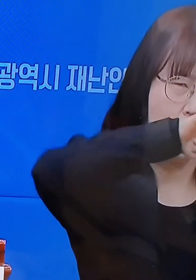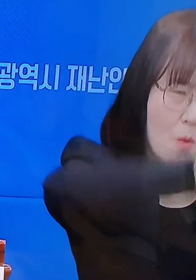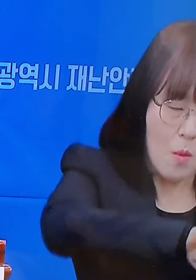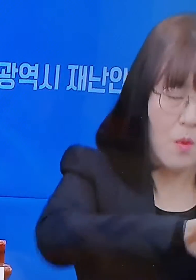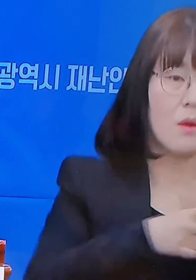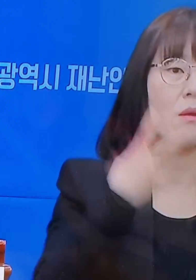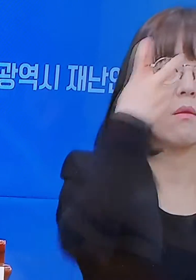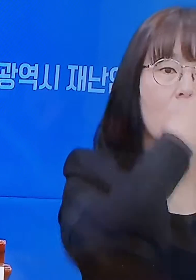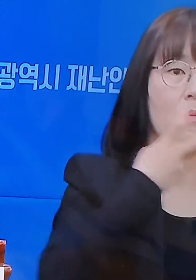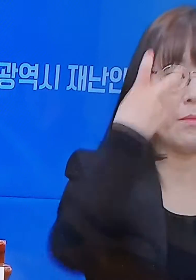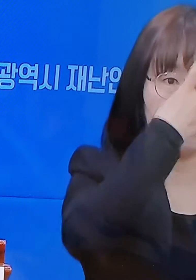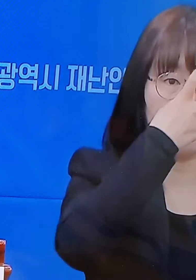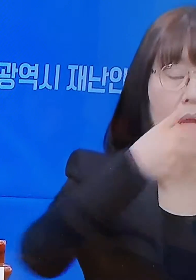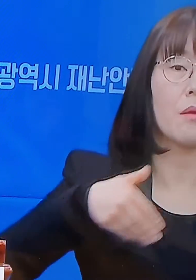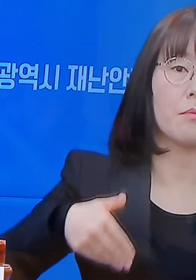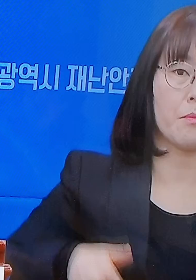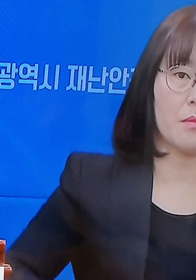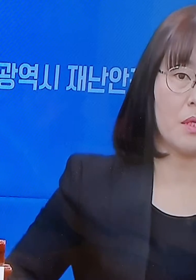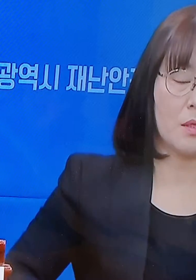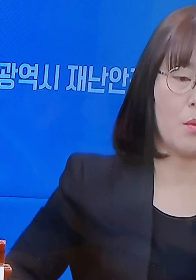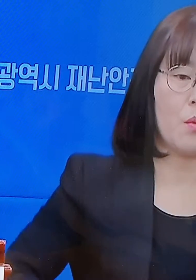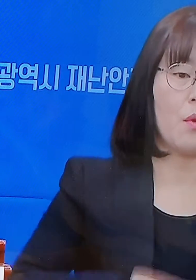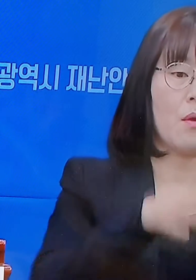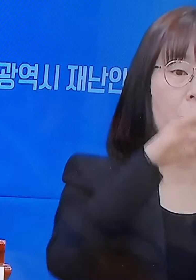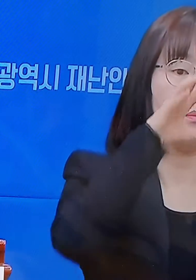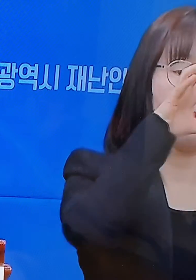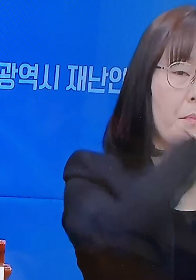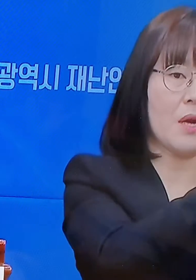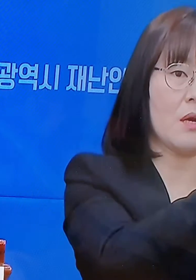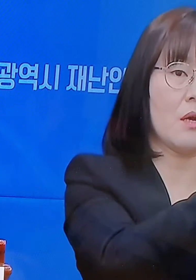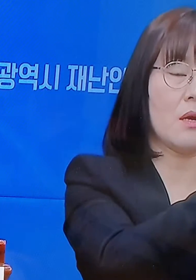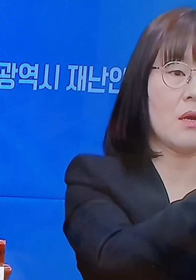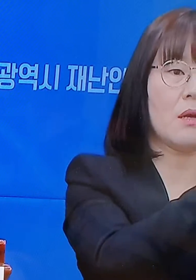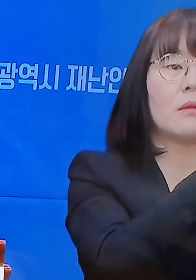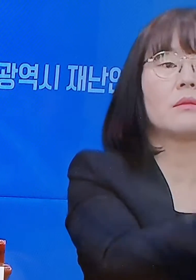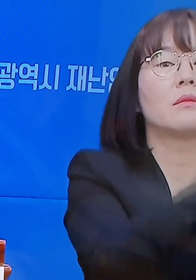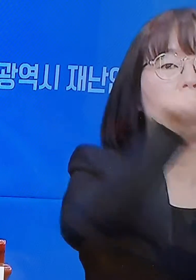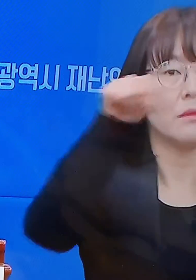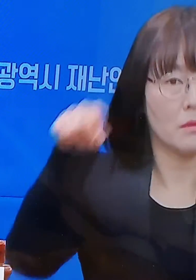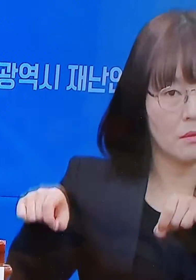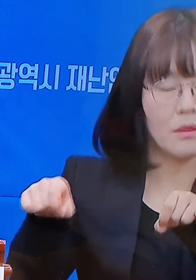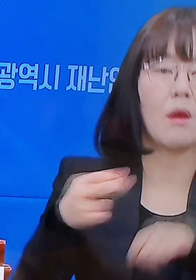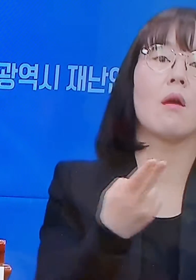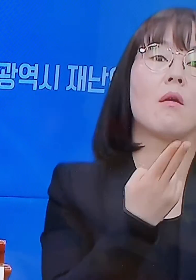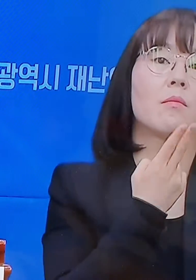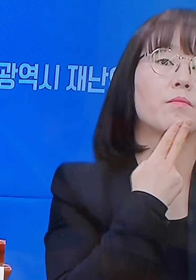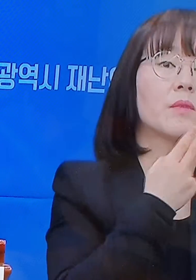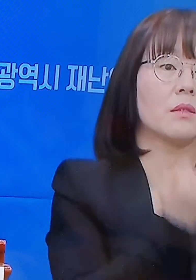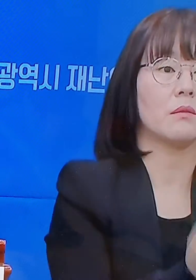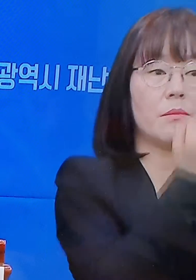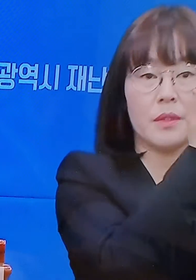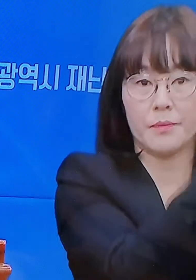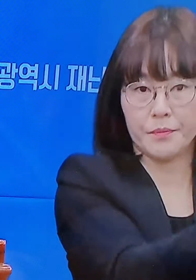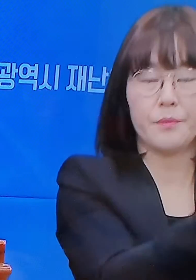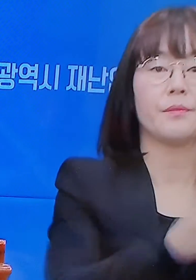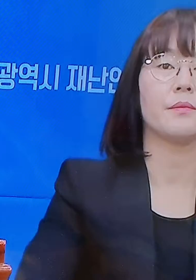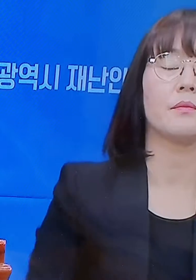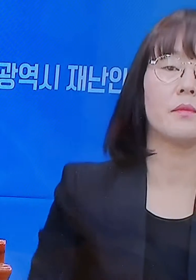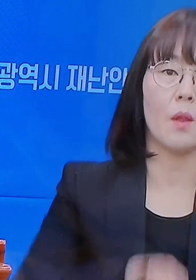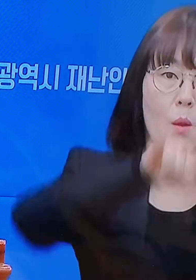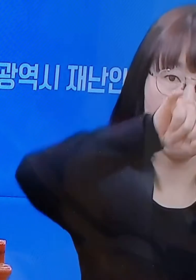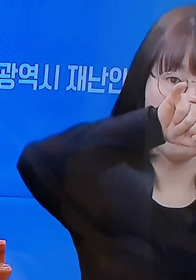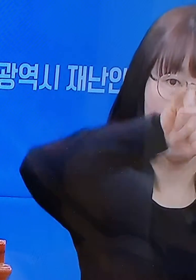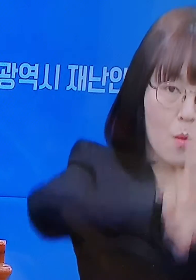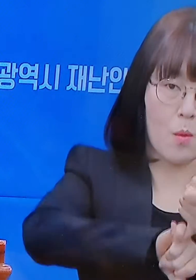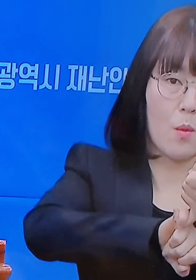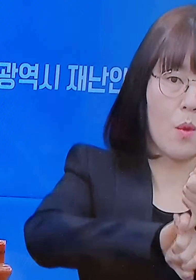Three, the main attack targets of coronaviruses are lungs, heart, and